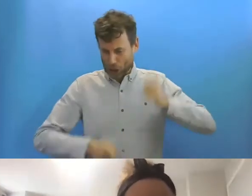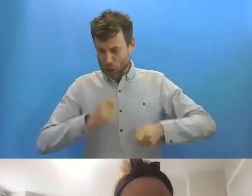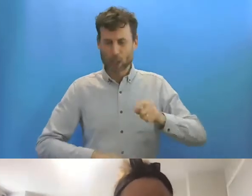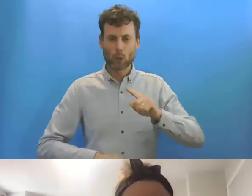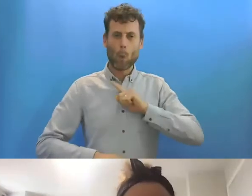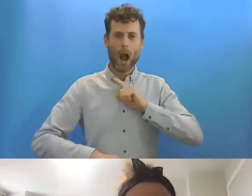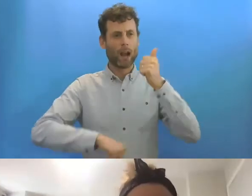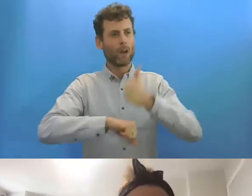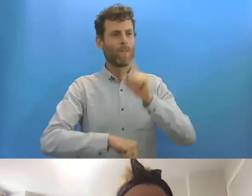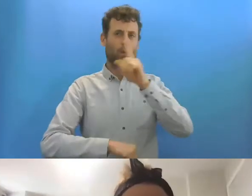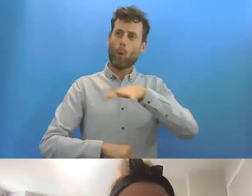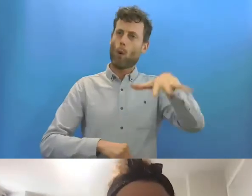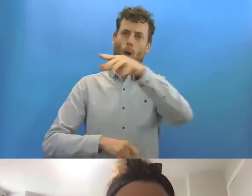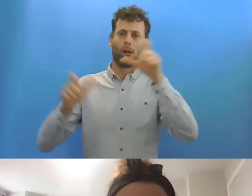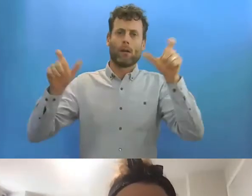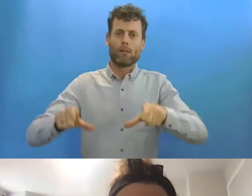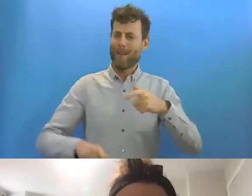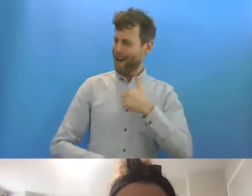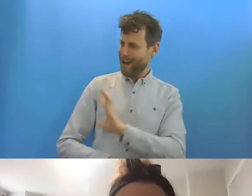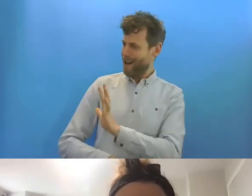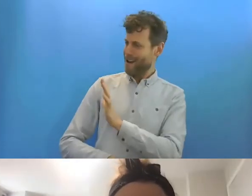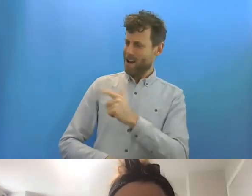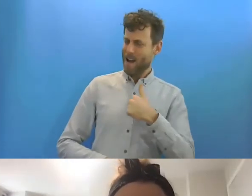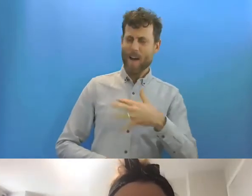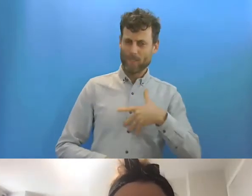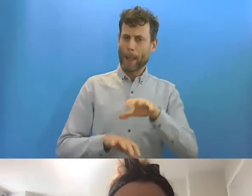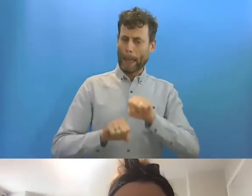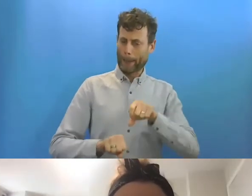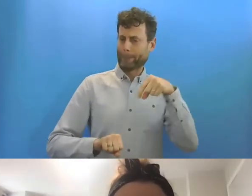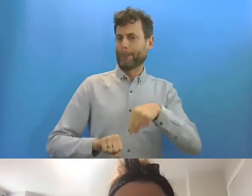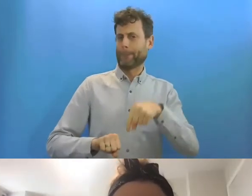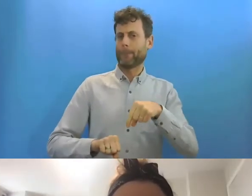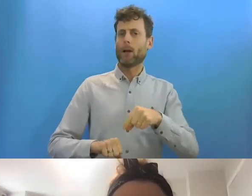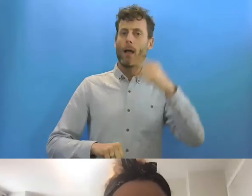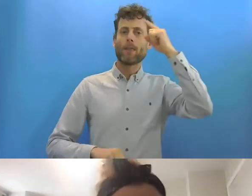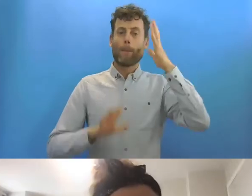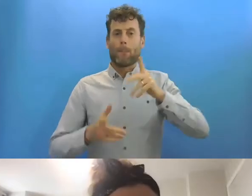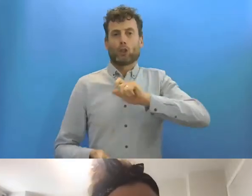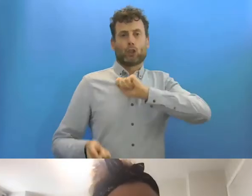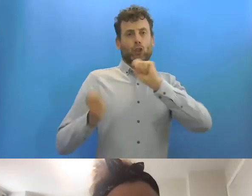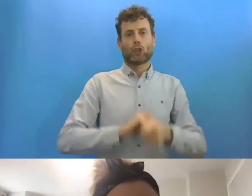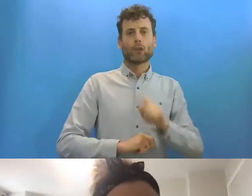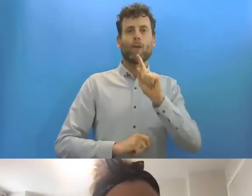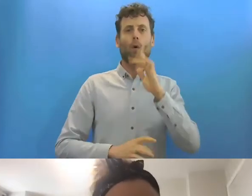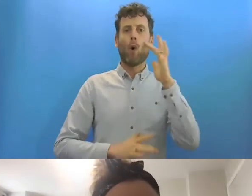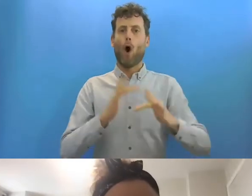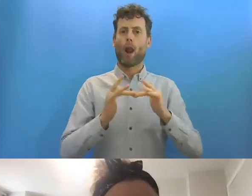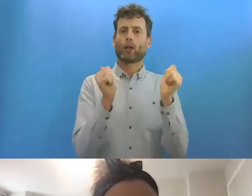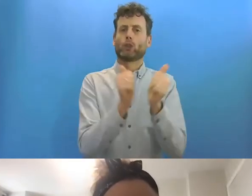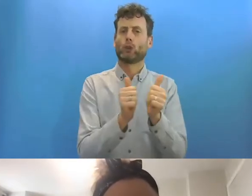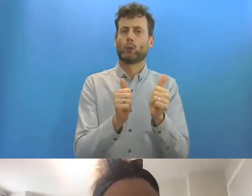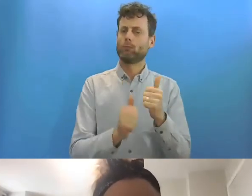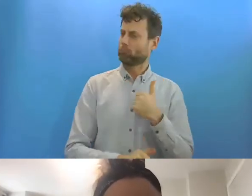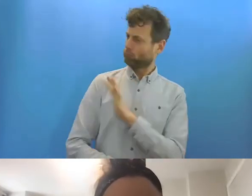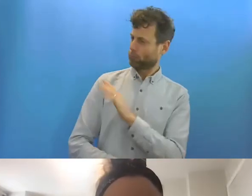amazing immersive show online. And I think there's something about Unlimited which is honest, and I think the